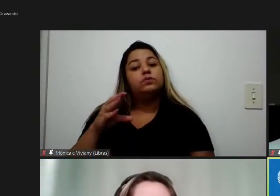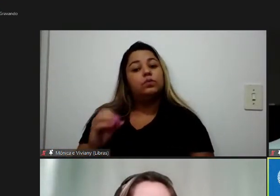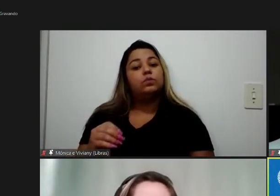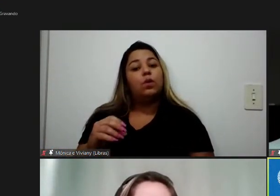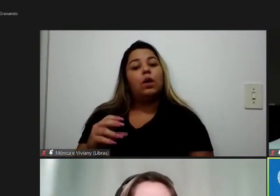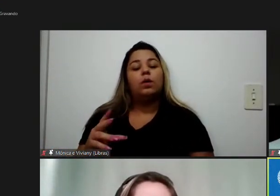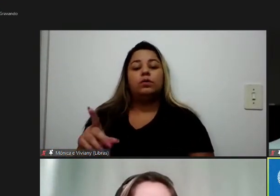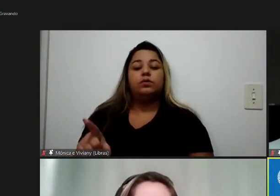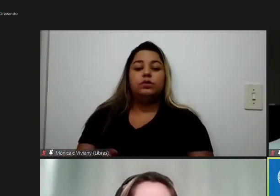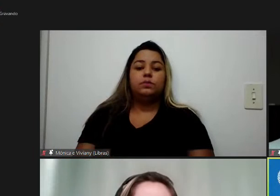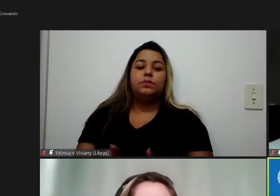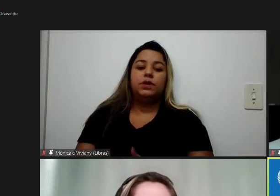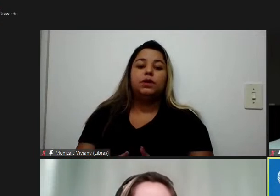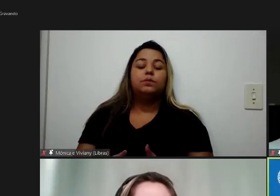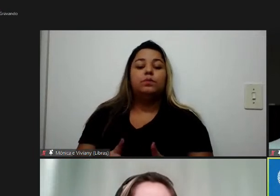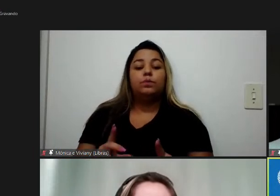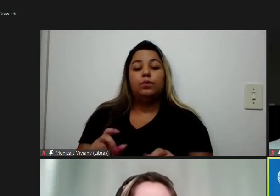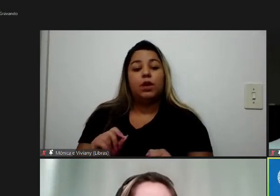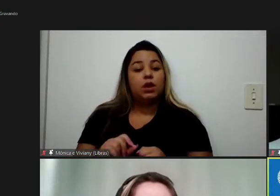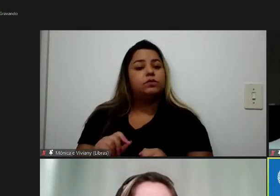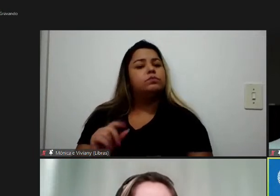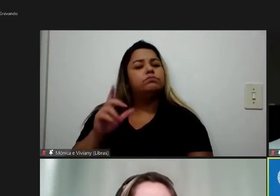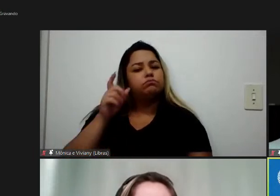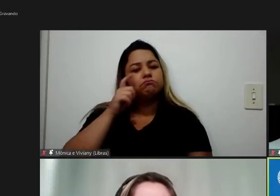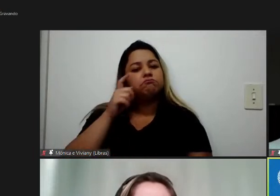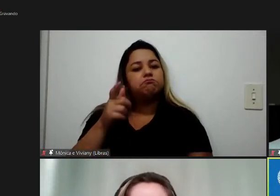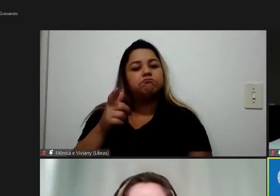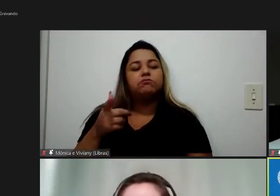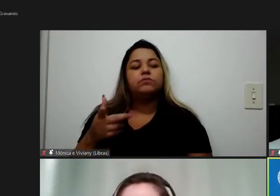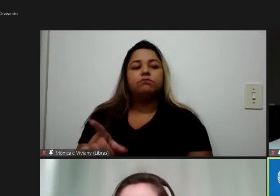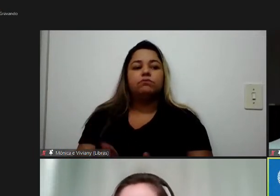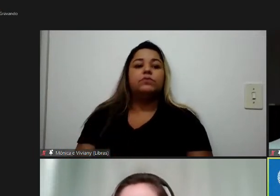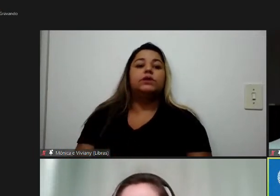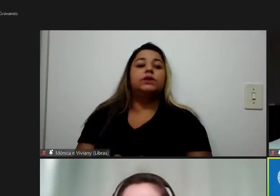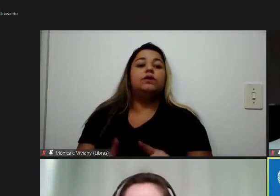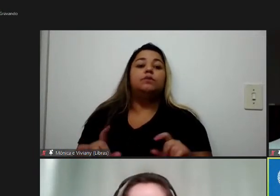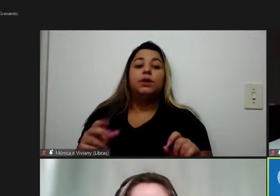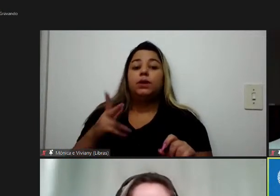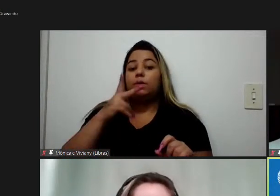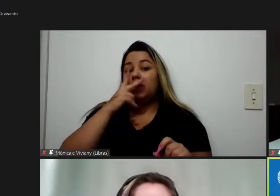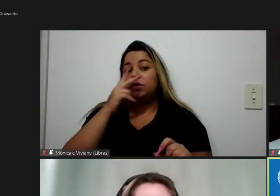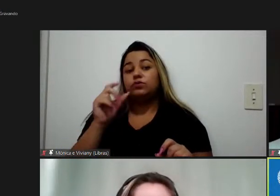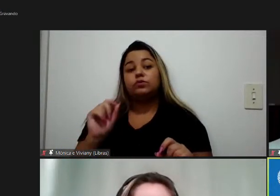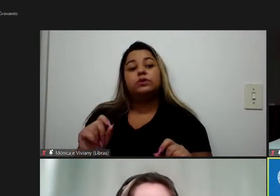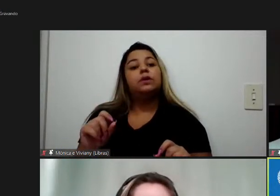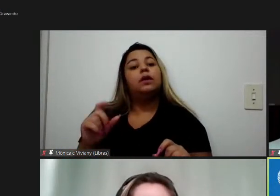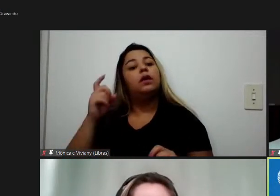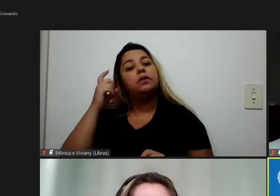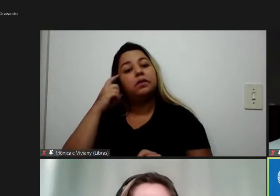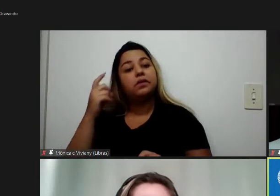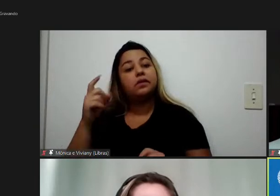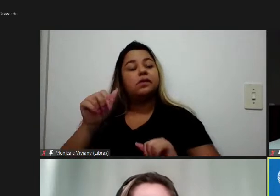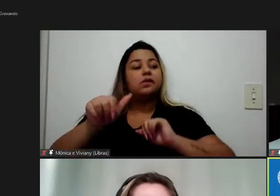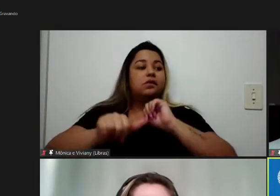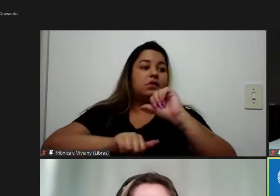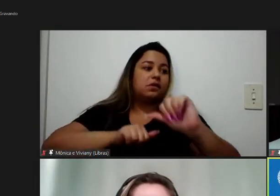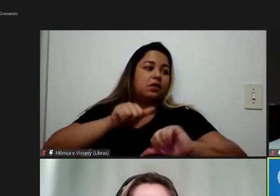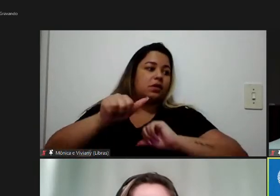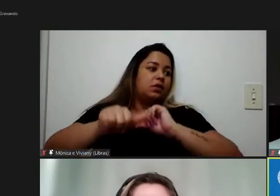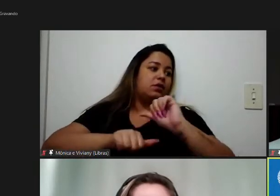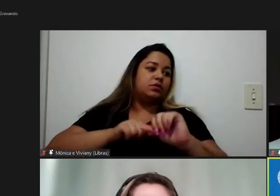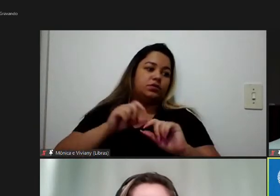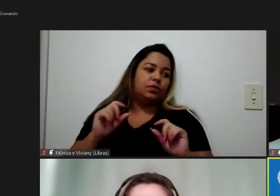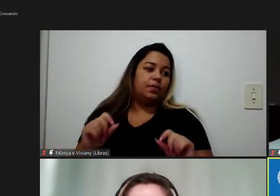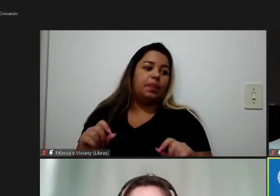interesting approach. I think the public food procurement idea is becoming a very popular one.